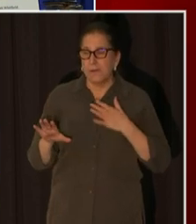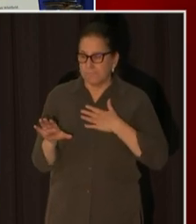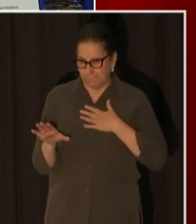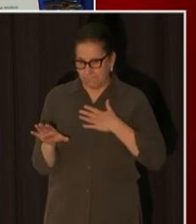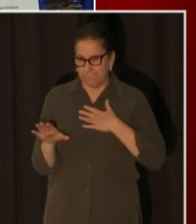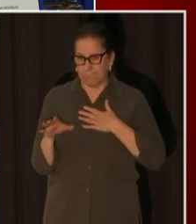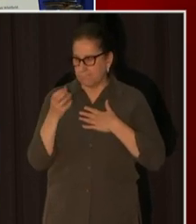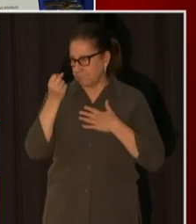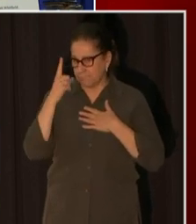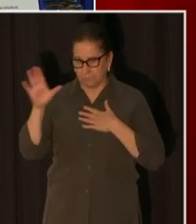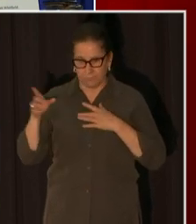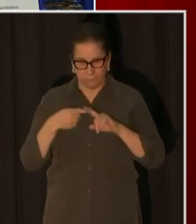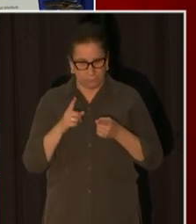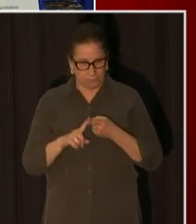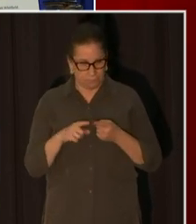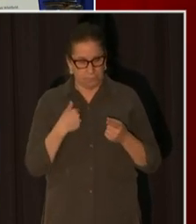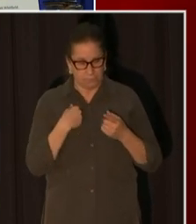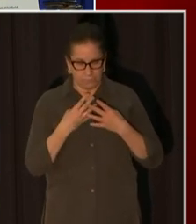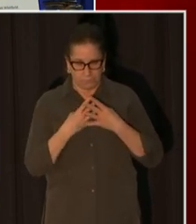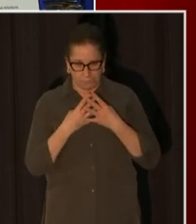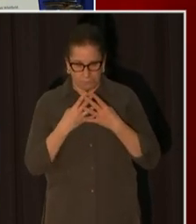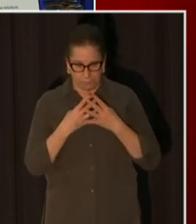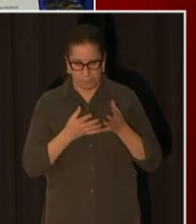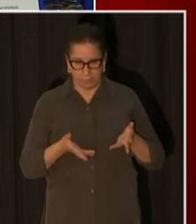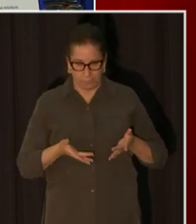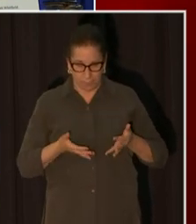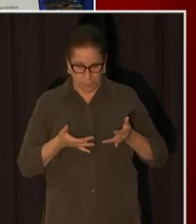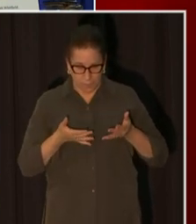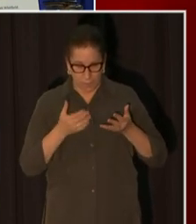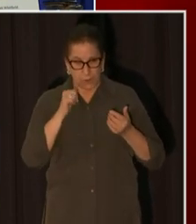Dave, your question might be about microgrants.